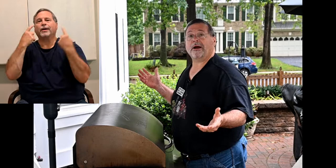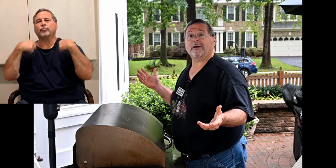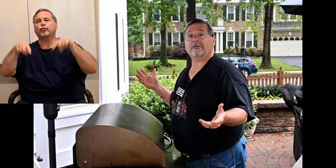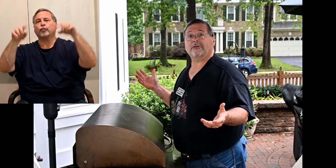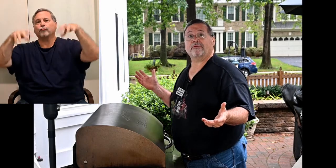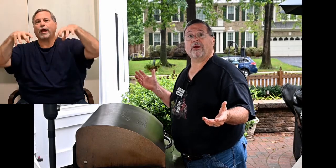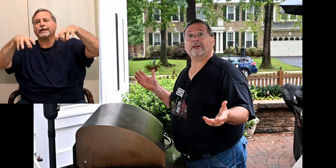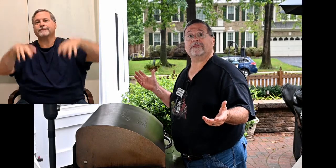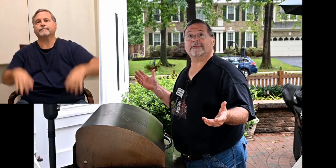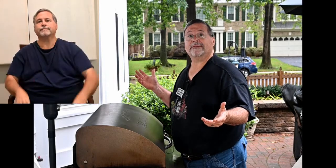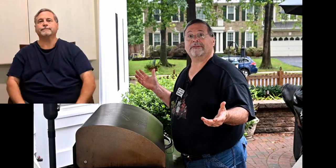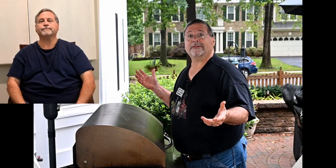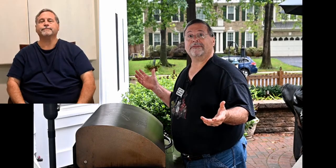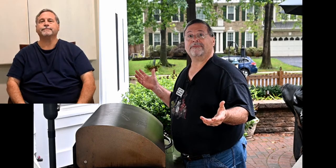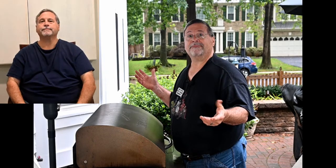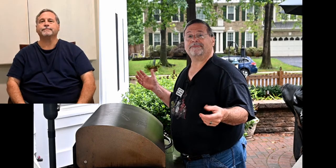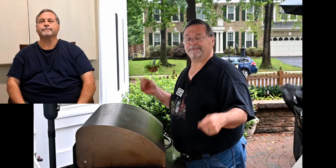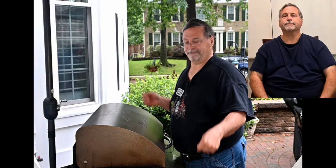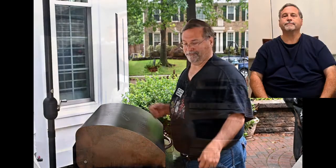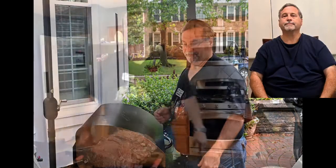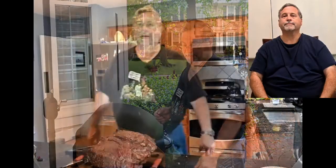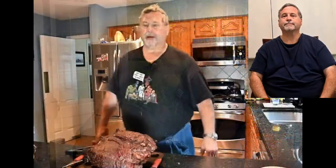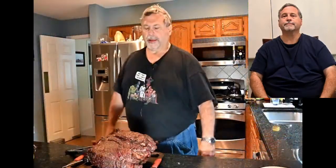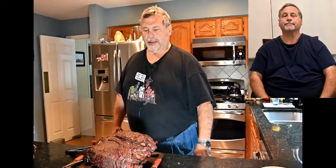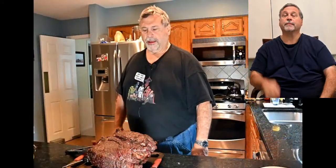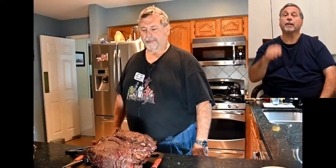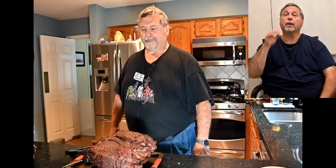keep it dry during the rain.